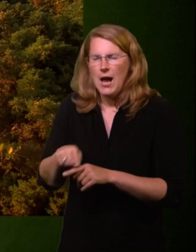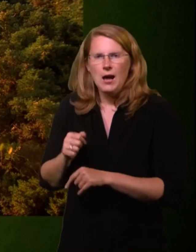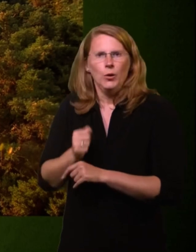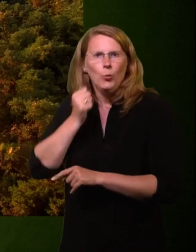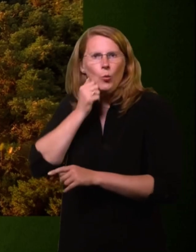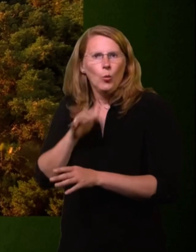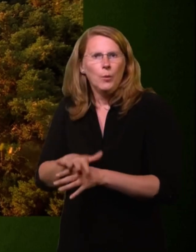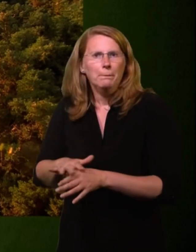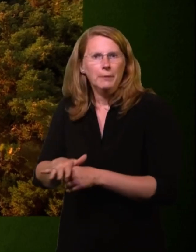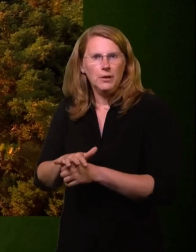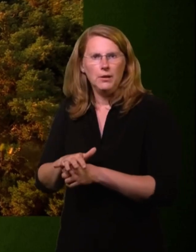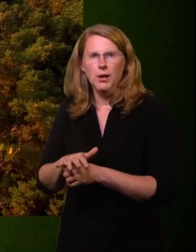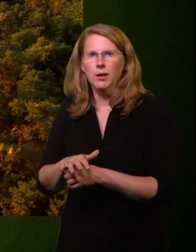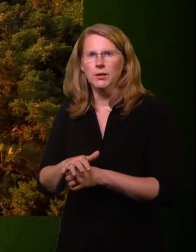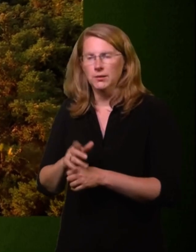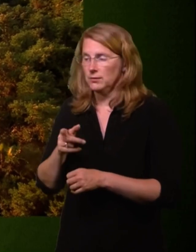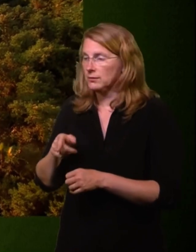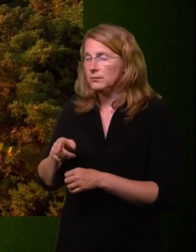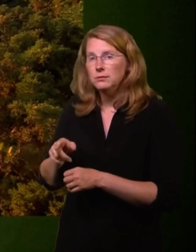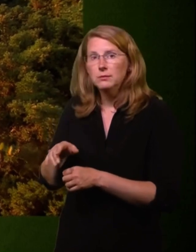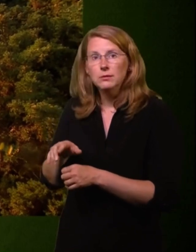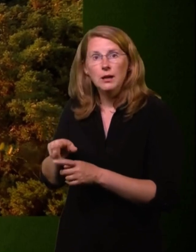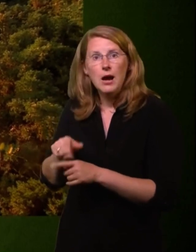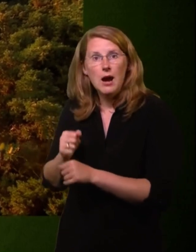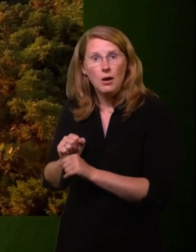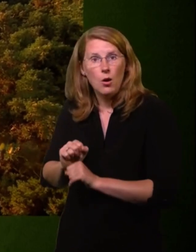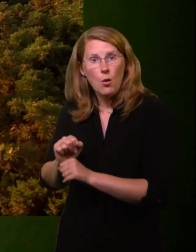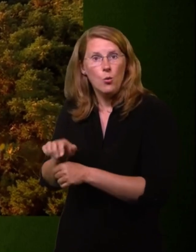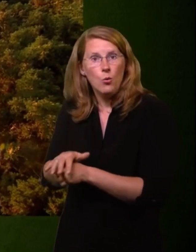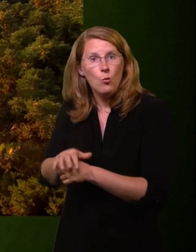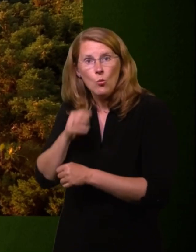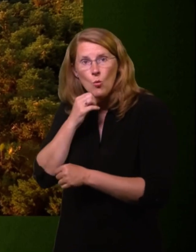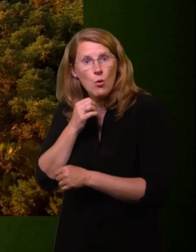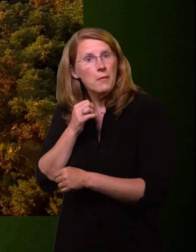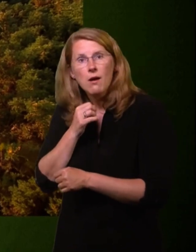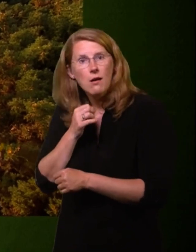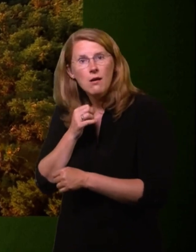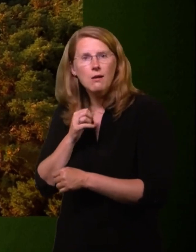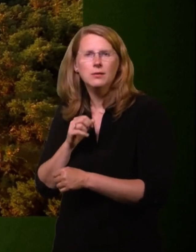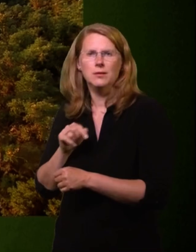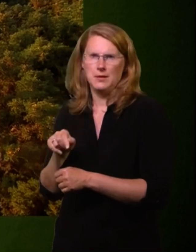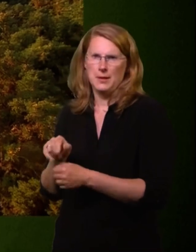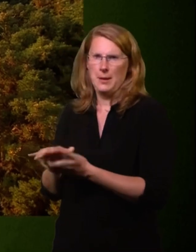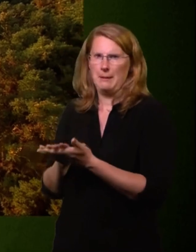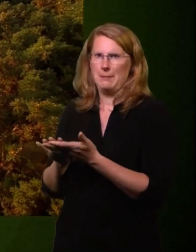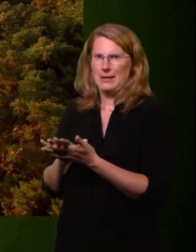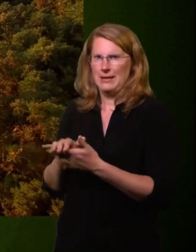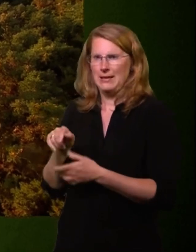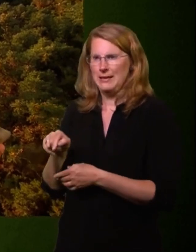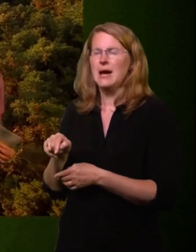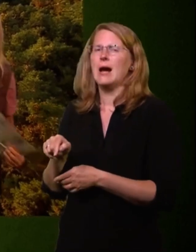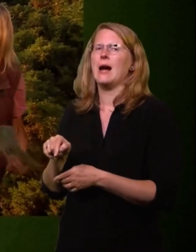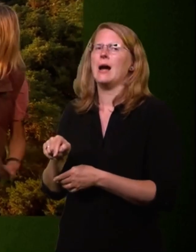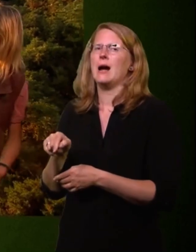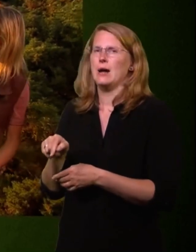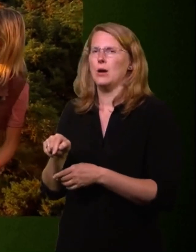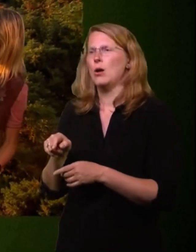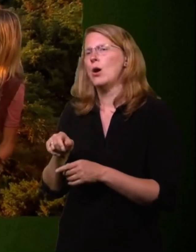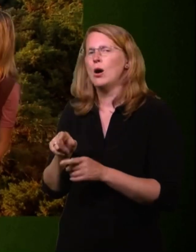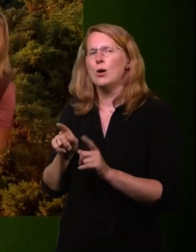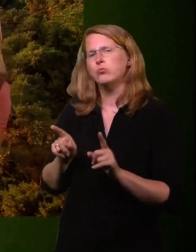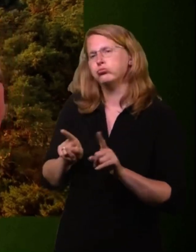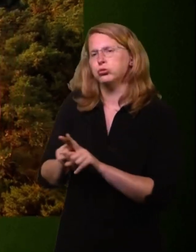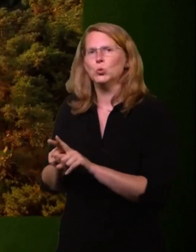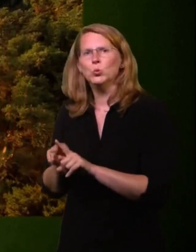warm their own eggs. So this indicates that they're only recently has this species become a brood parasite. And I'm going to do a little quick